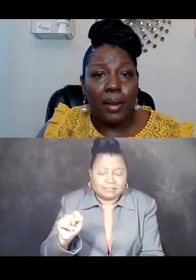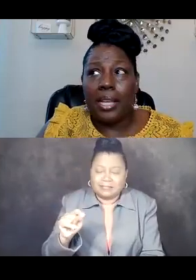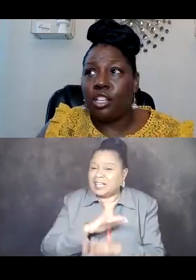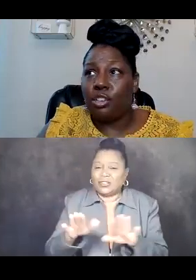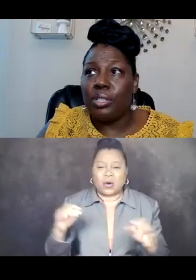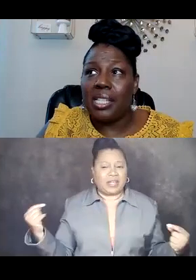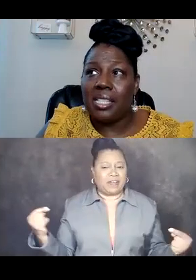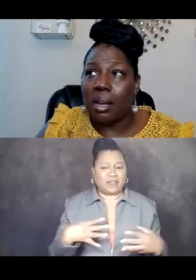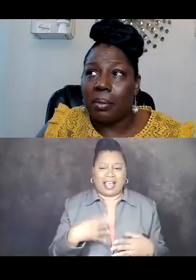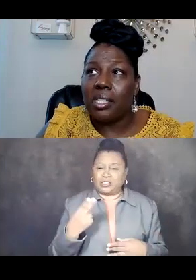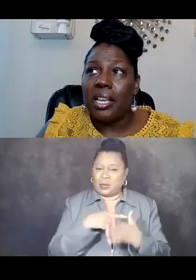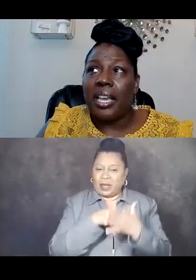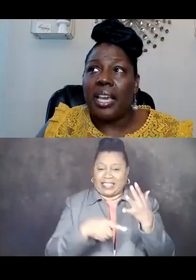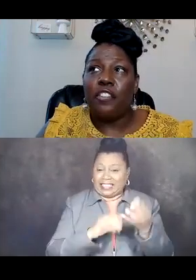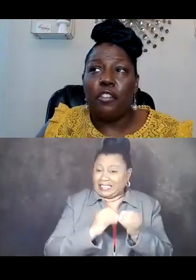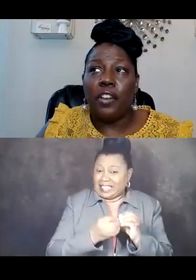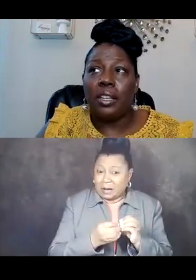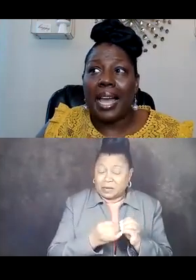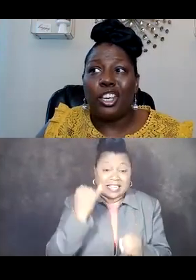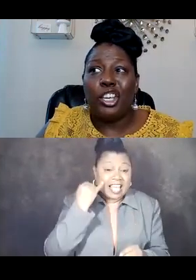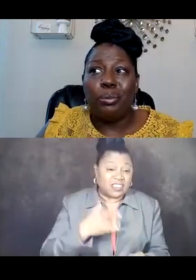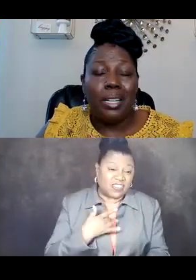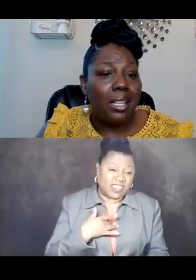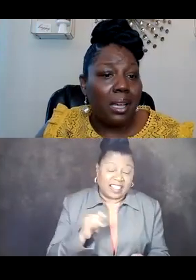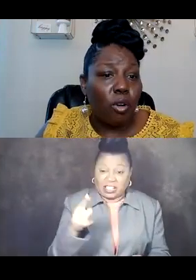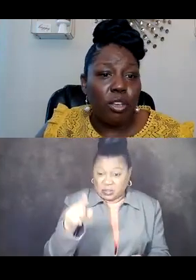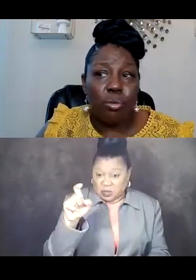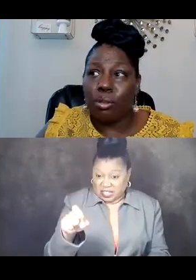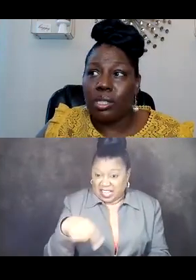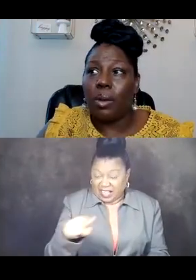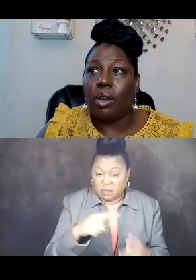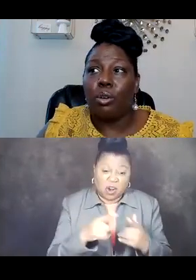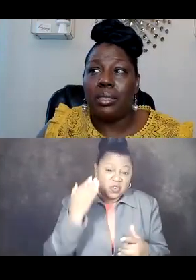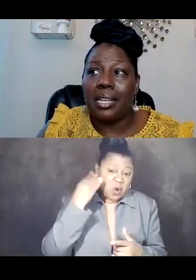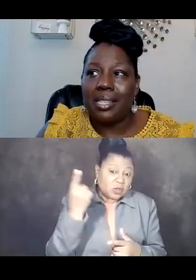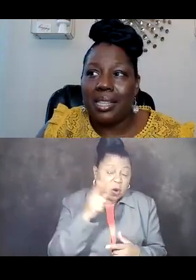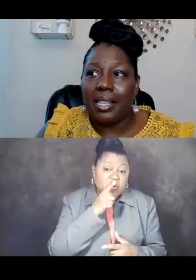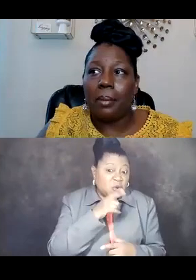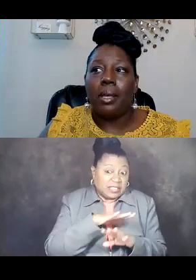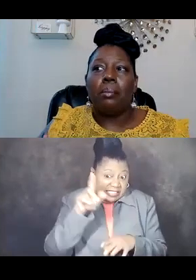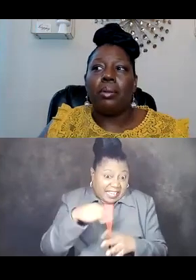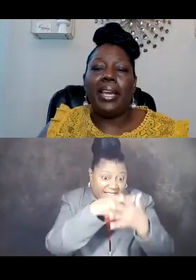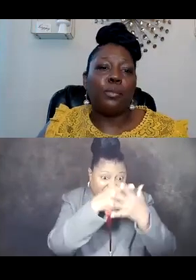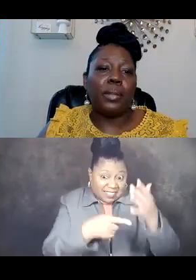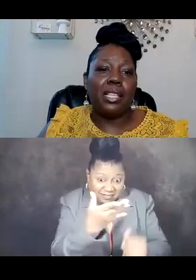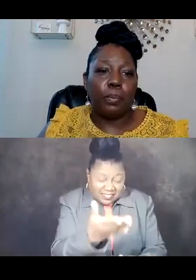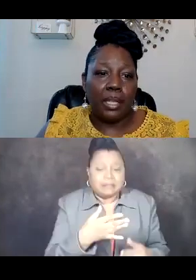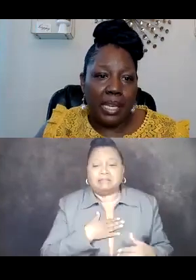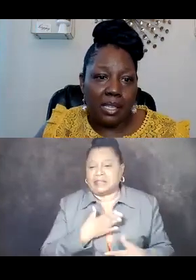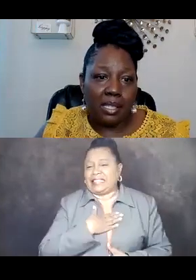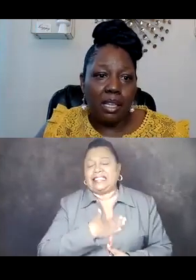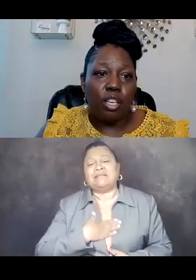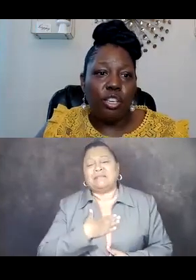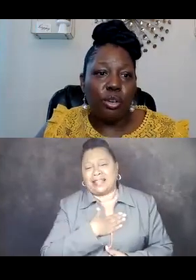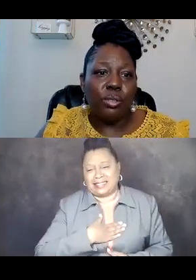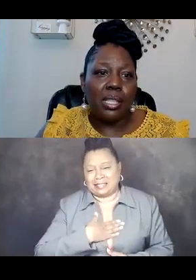be afraid to use these numbers. If you feel like you need them or you know someone who does need them, please, please,